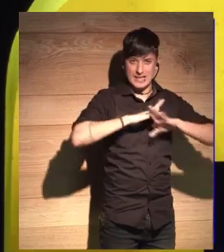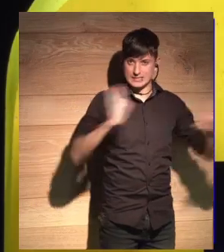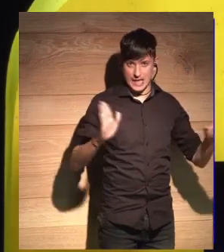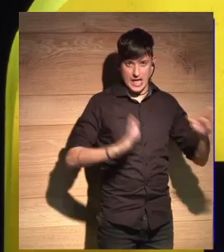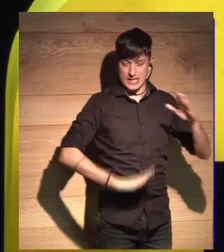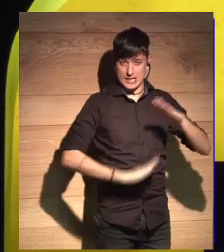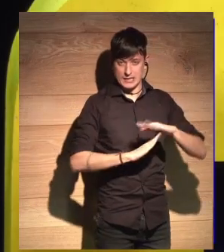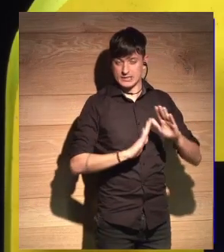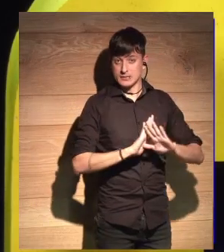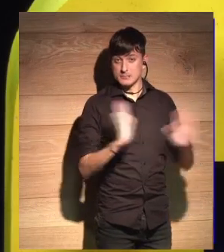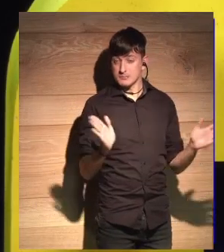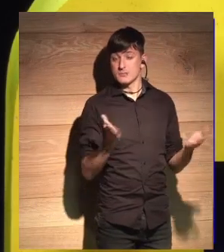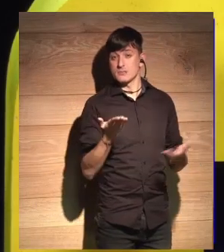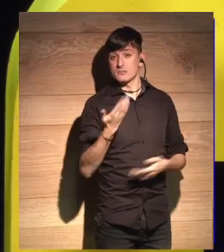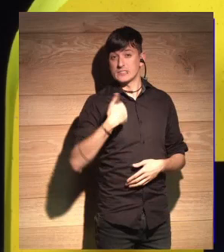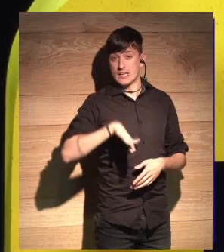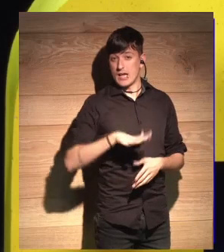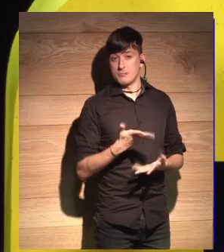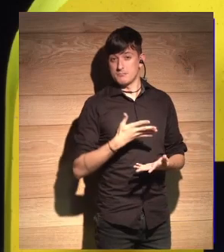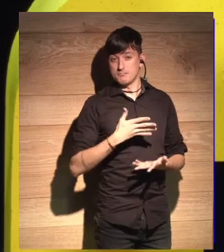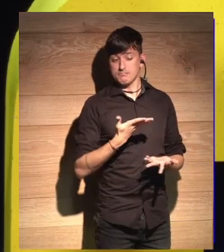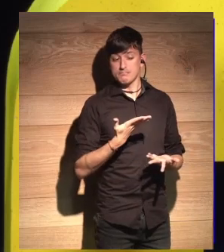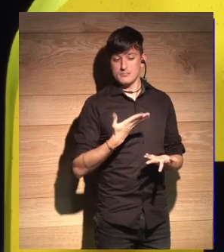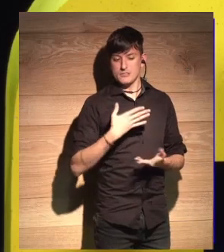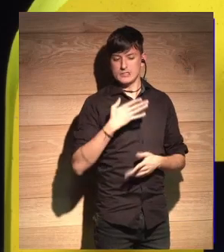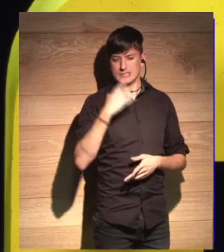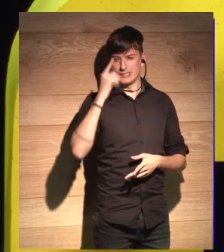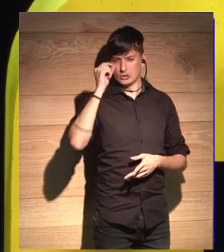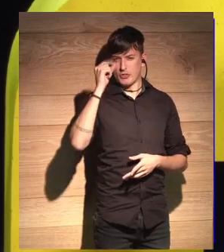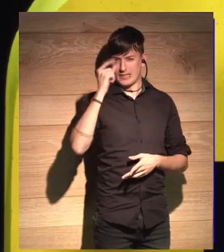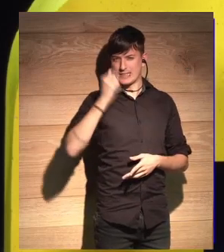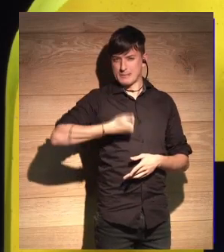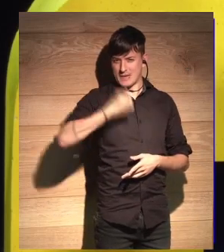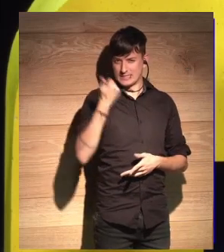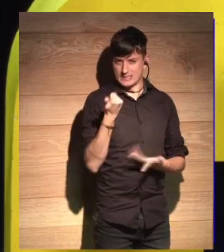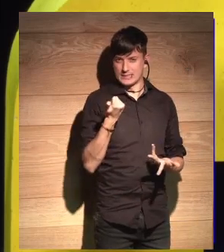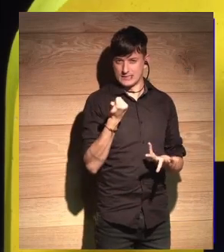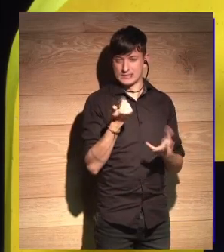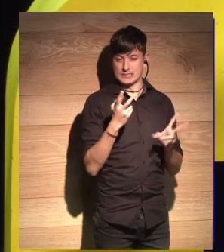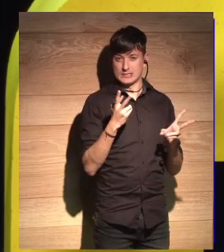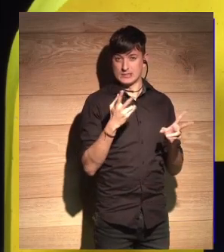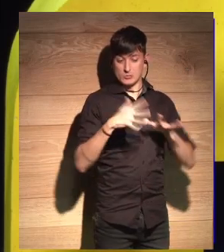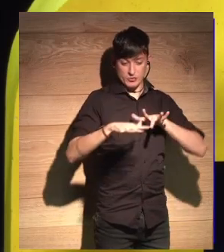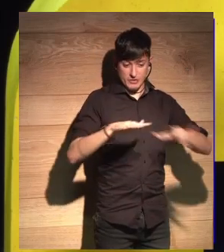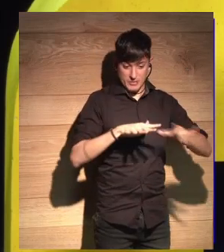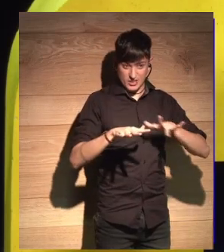they'll start to make different stuff. You know, the underground movement is doing things through zines and cassette